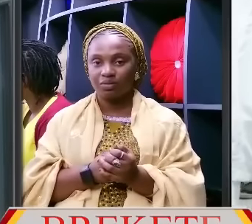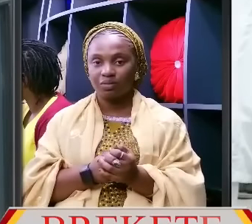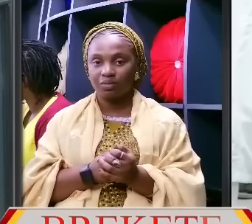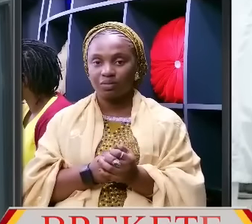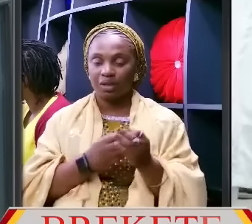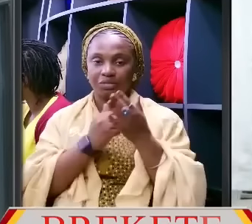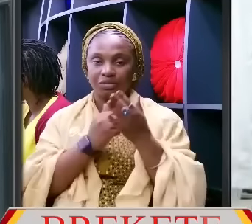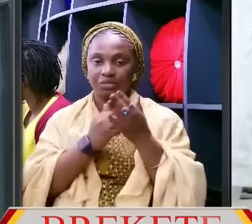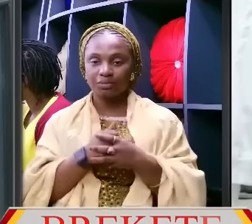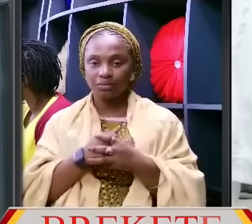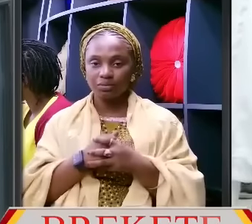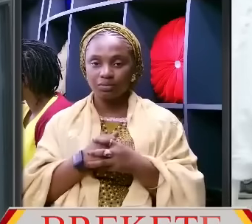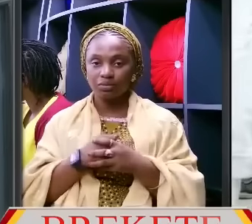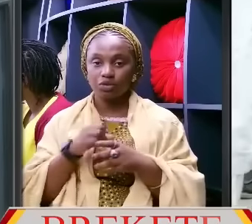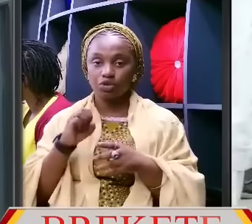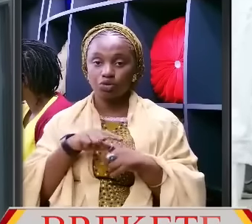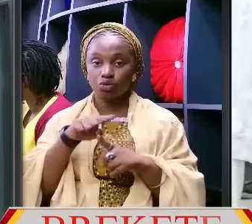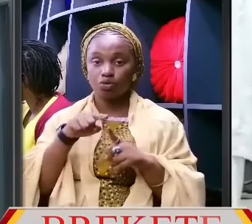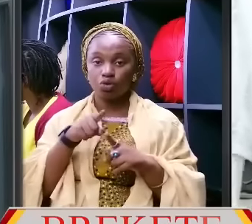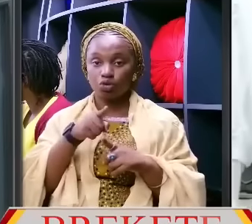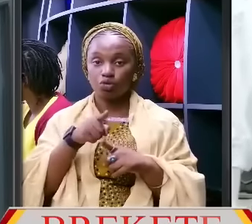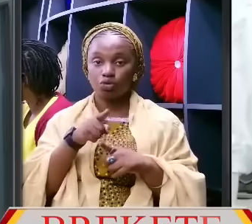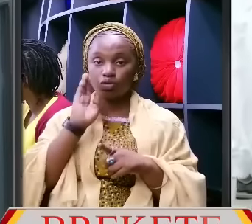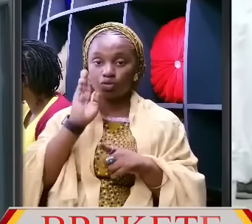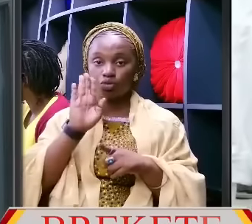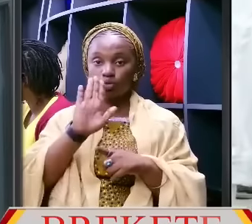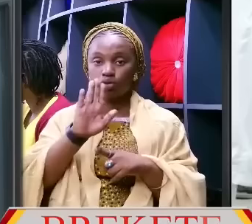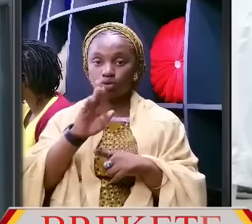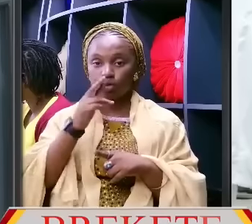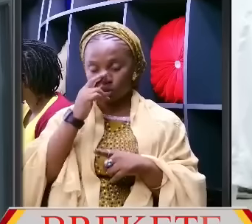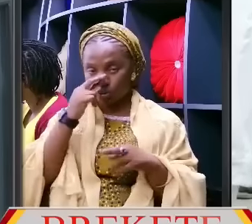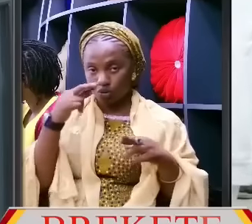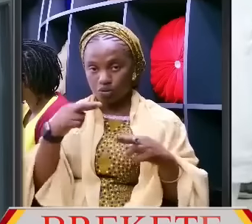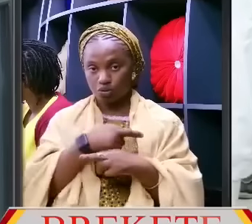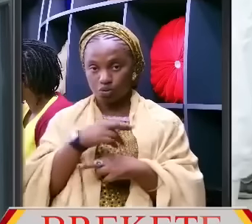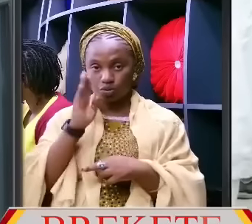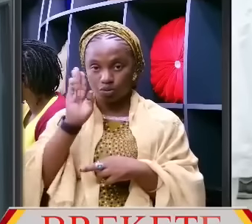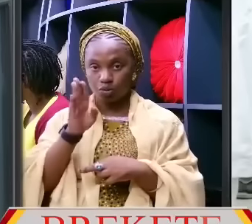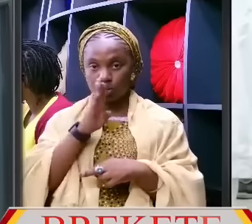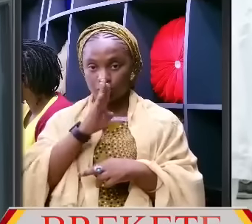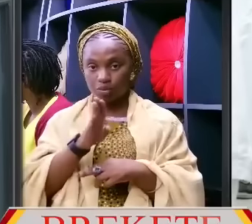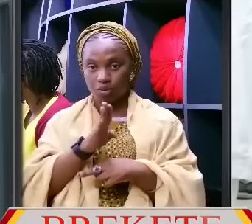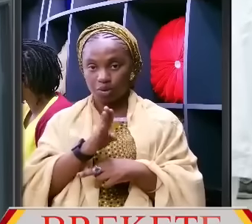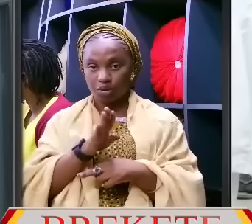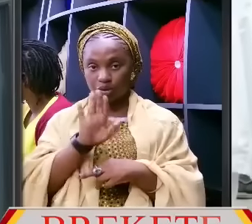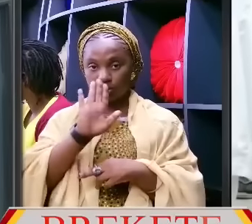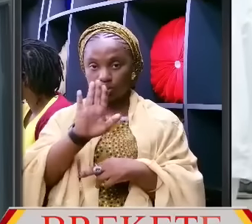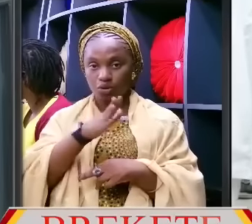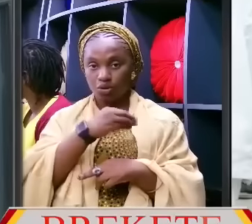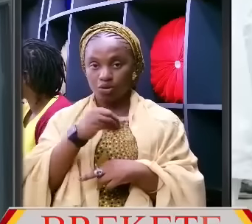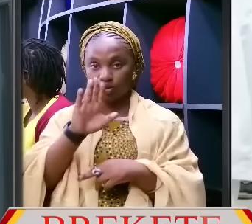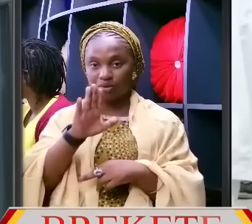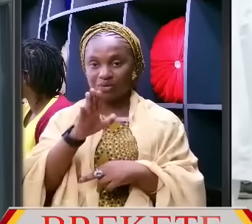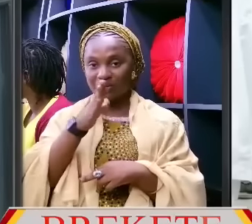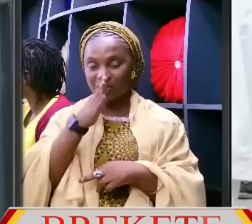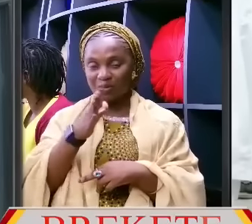by the grace of God. Mm-hmm. So when you go, your room go day, where you go, you and mommy, when will I